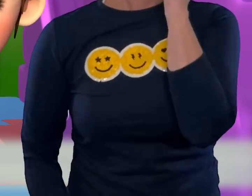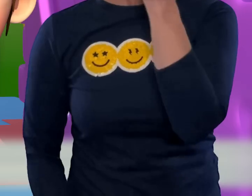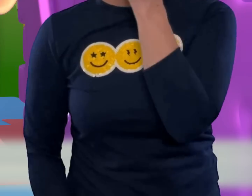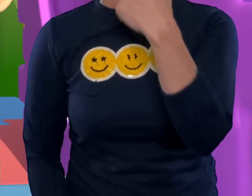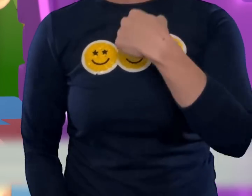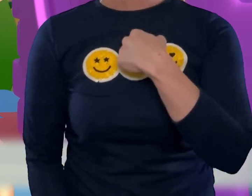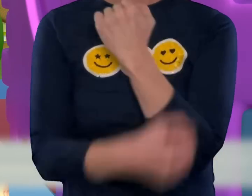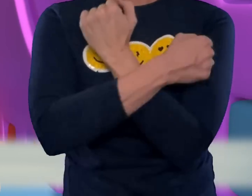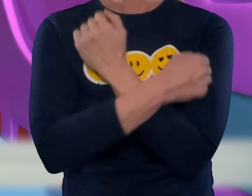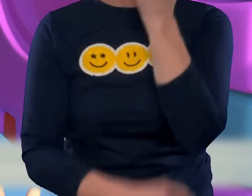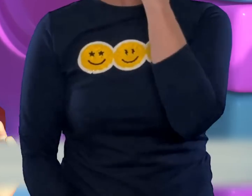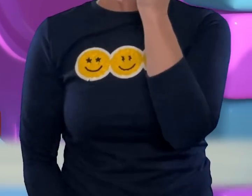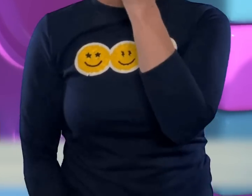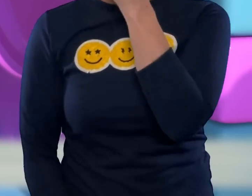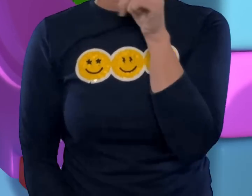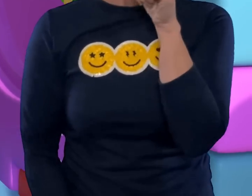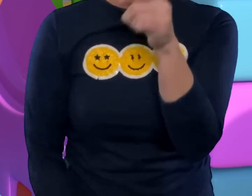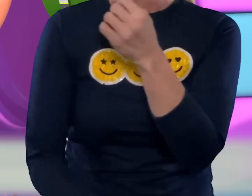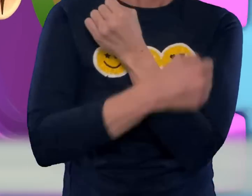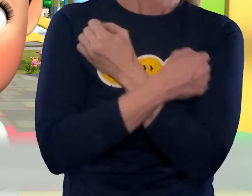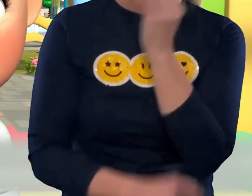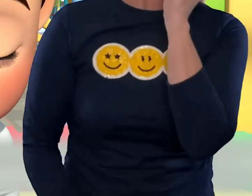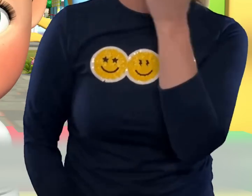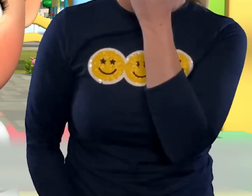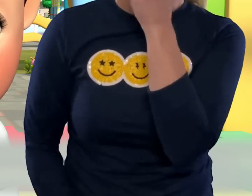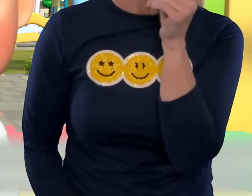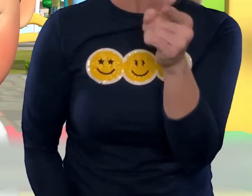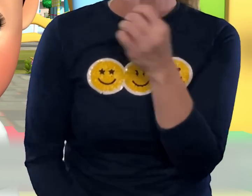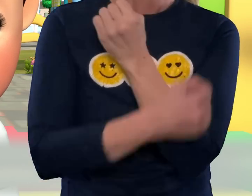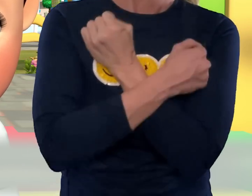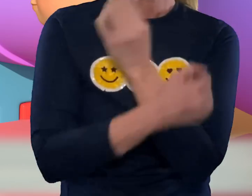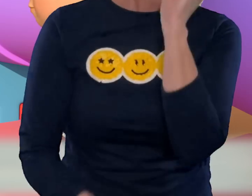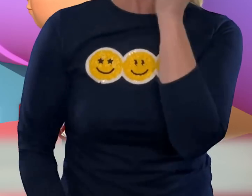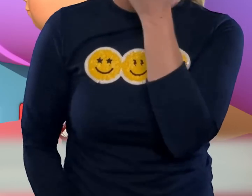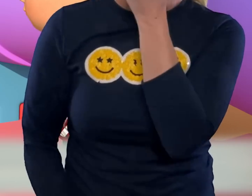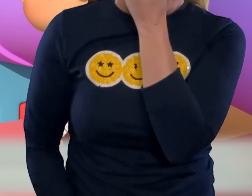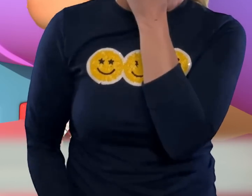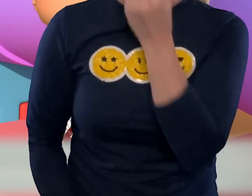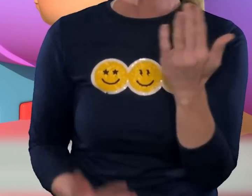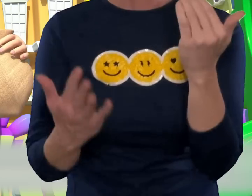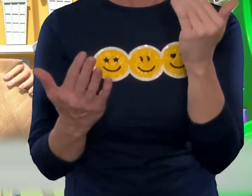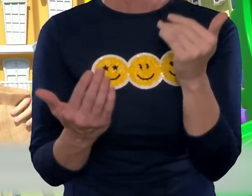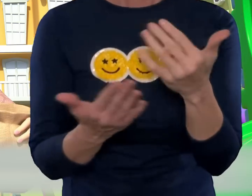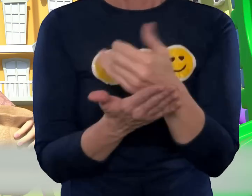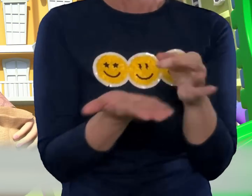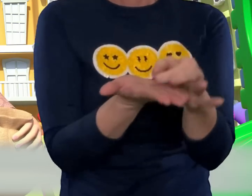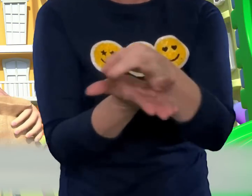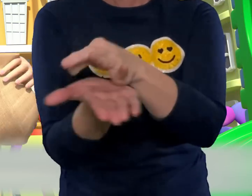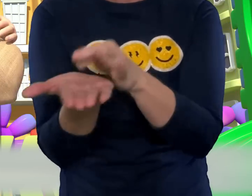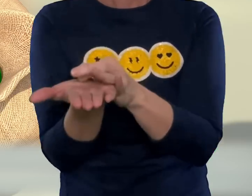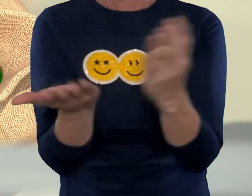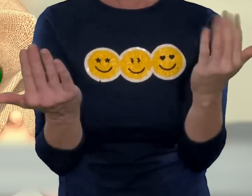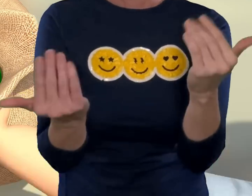I love flowers I love flowers how about you how about you let's go get